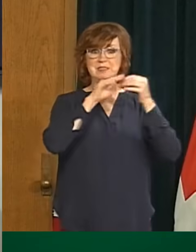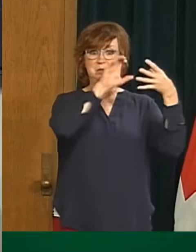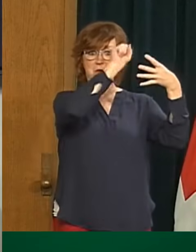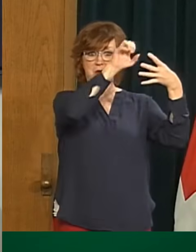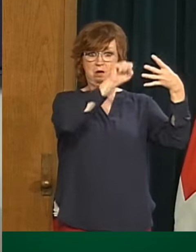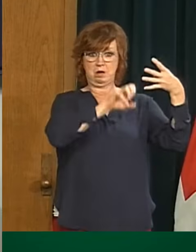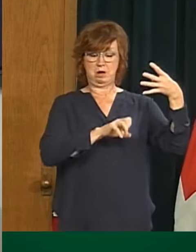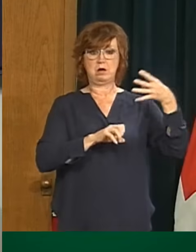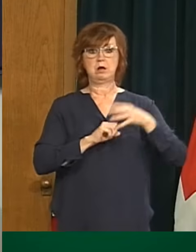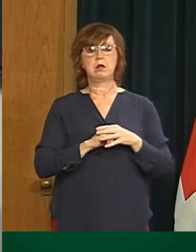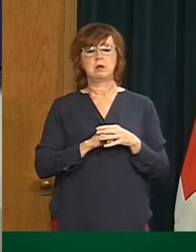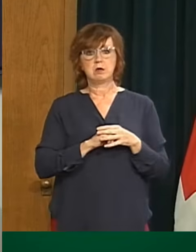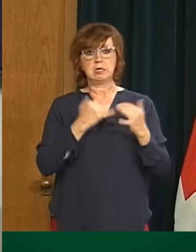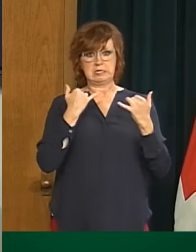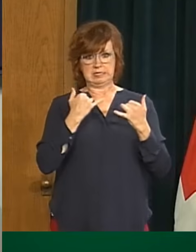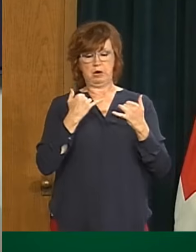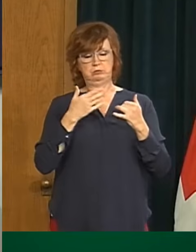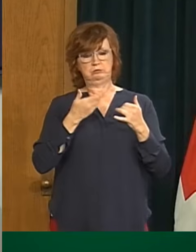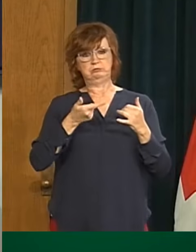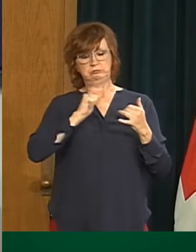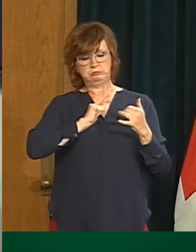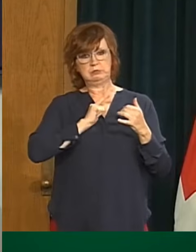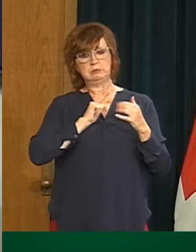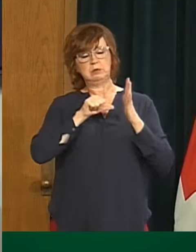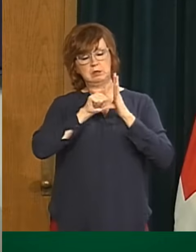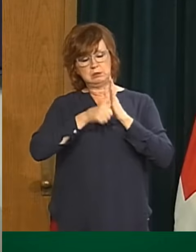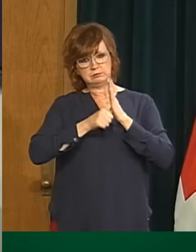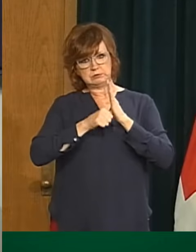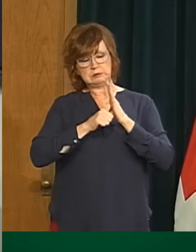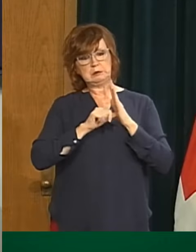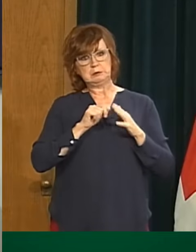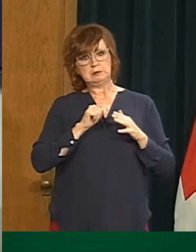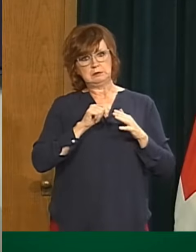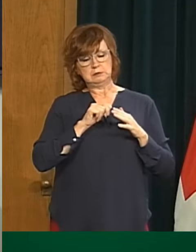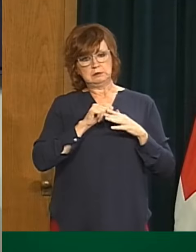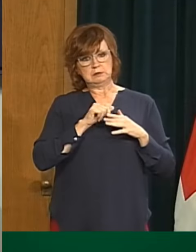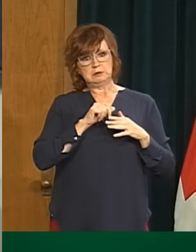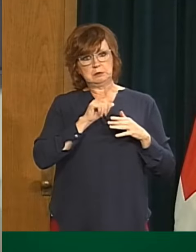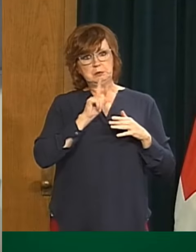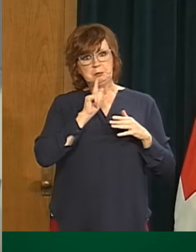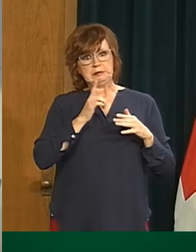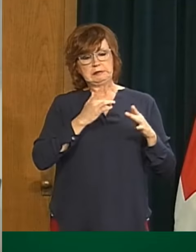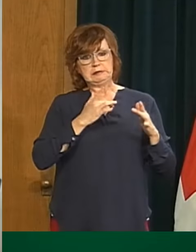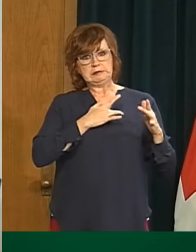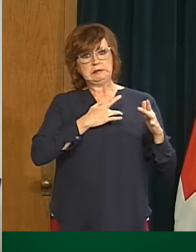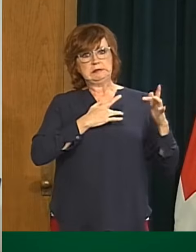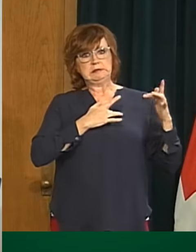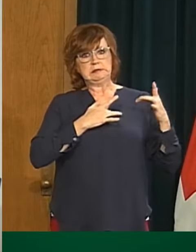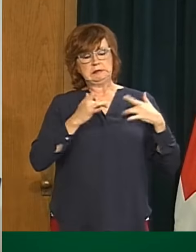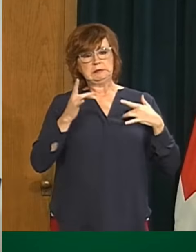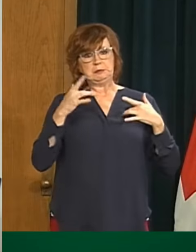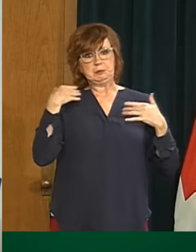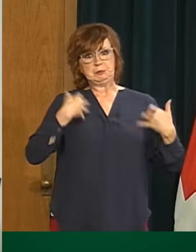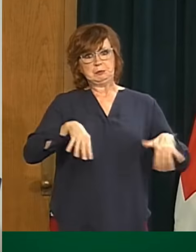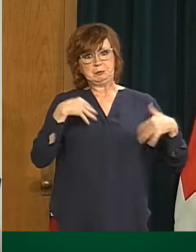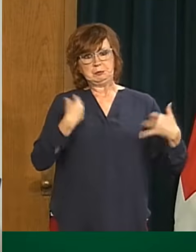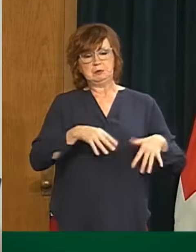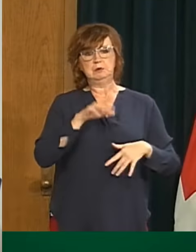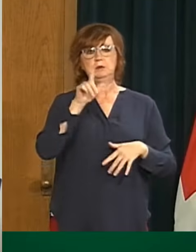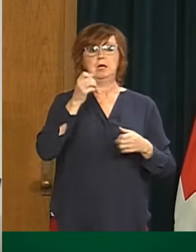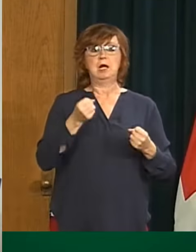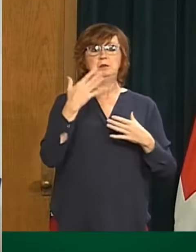want to emphasize that obviously we are very concerned with the increase in cases, 26 new confirmed cases, as the Minister